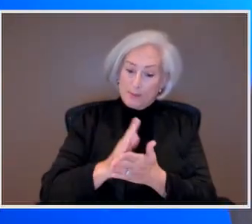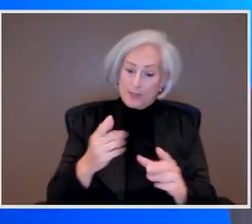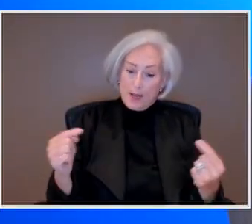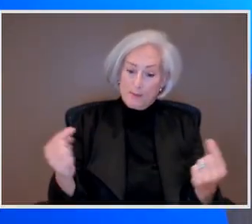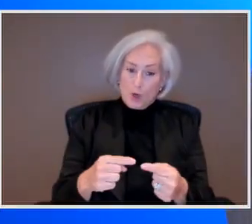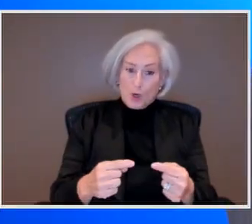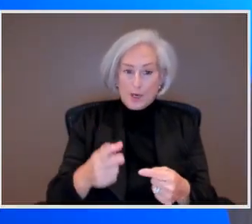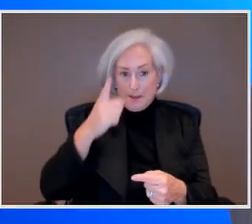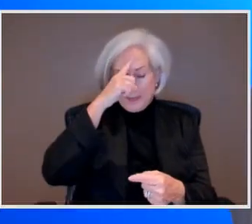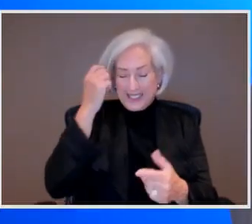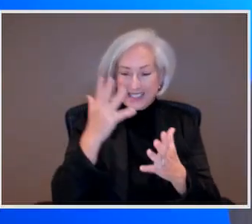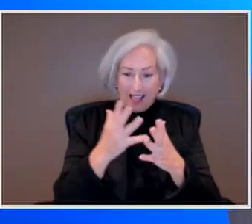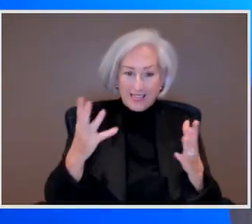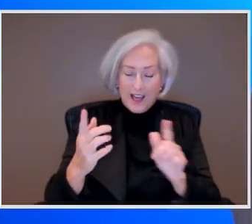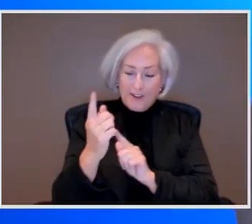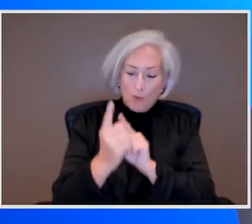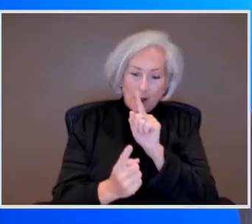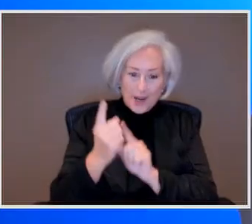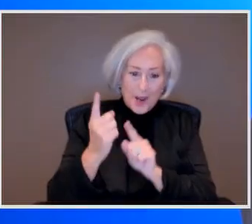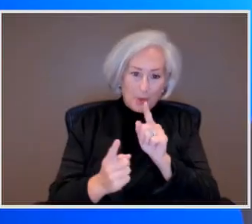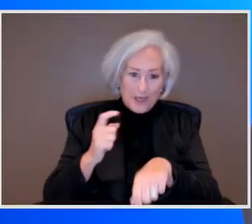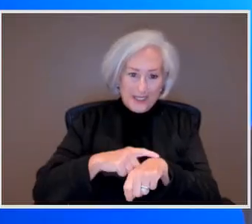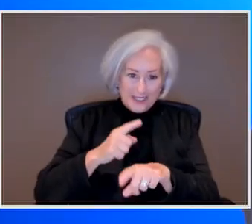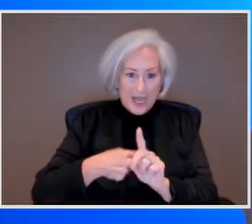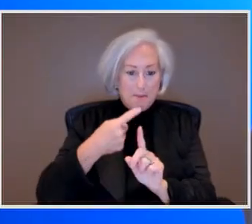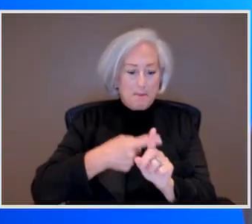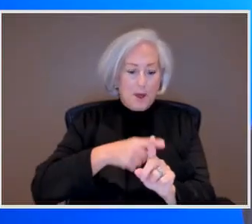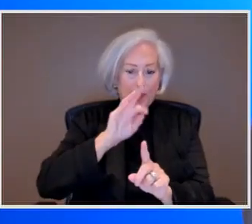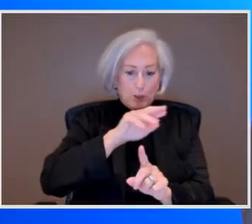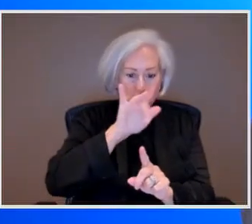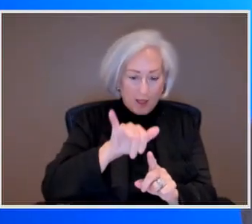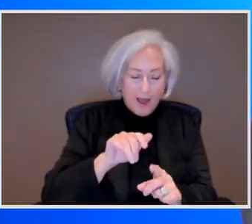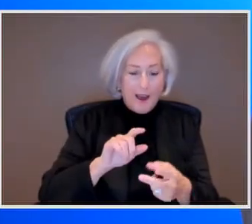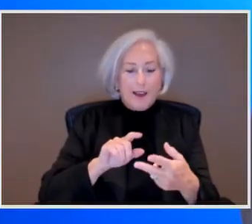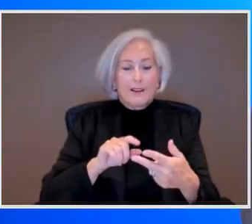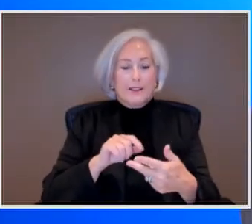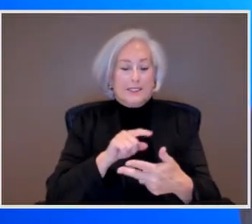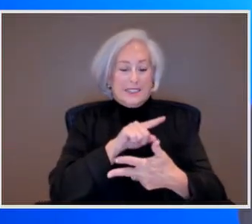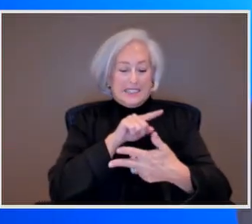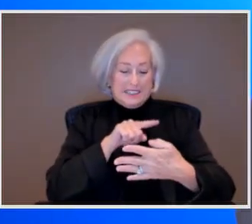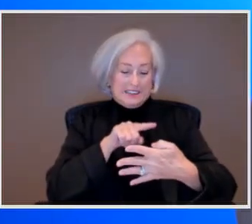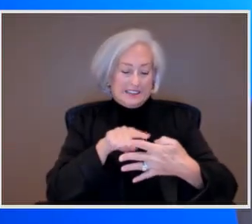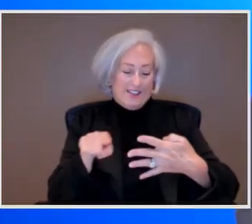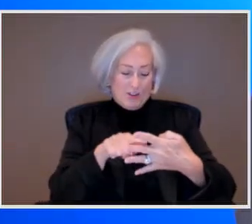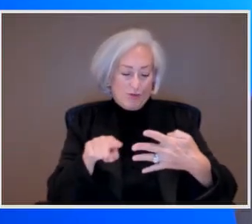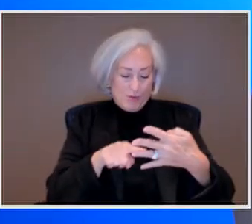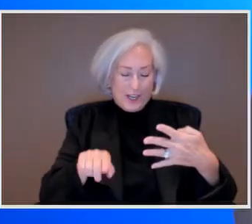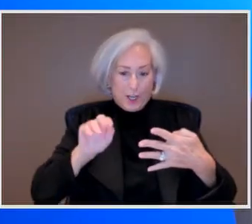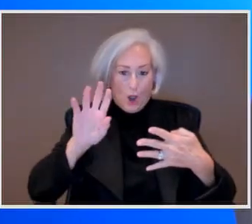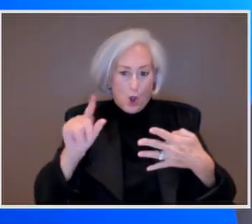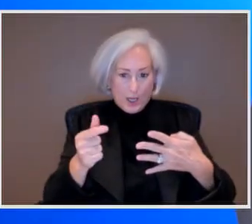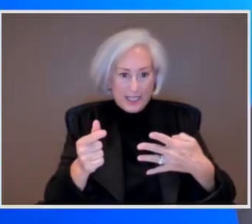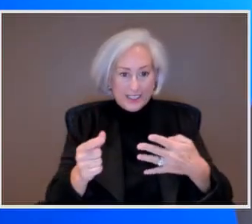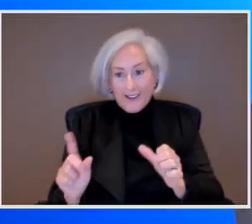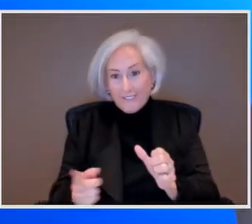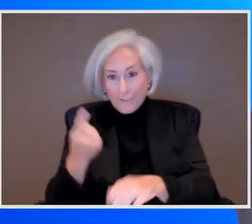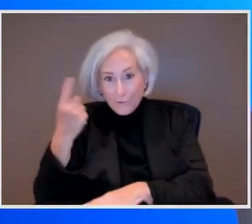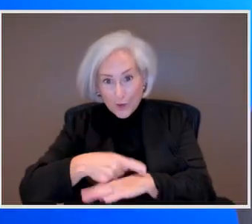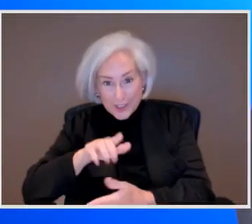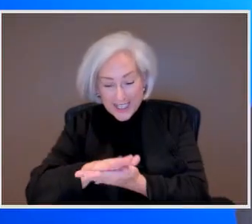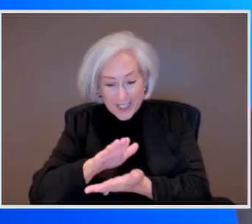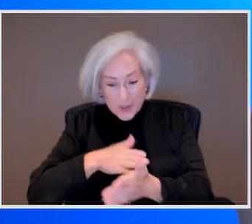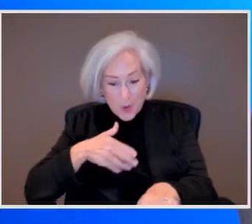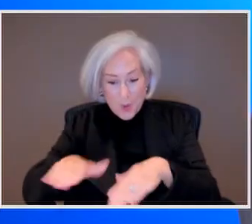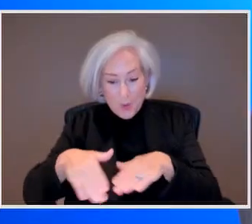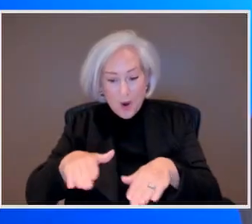one-on-one time all of July and the first couple of weeks of August. He didn't make the first day of school walking